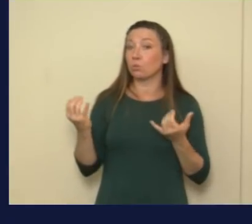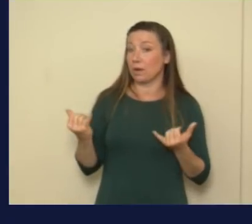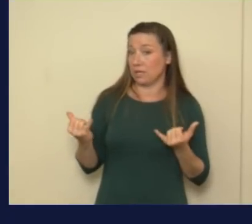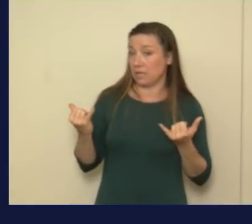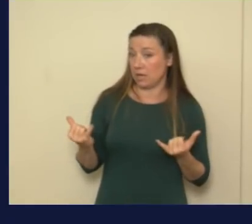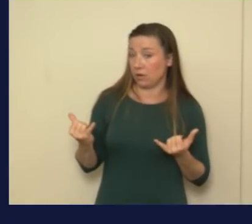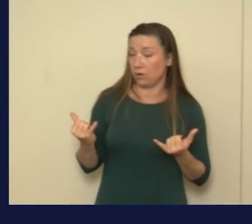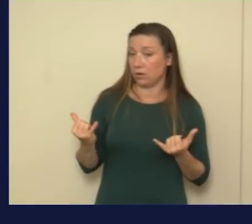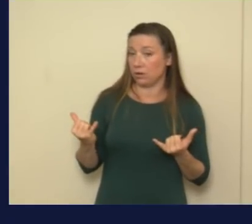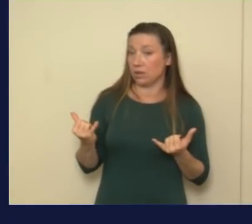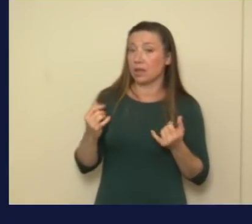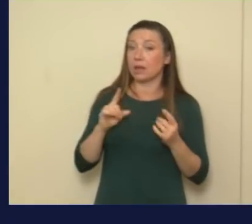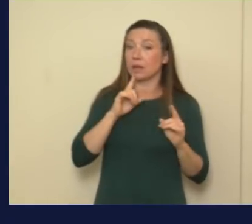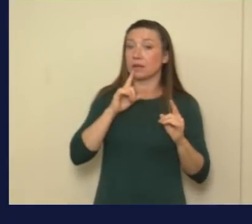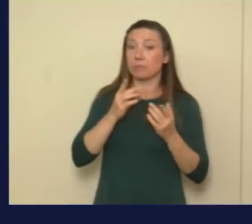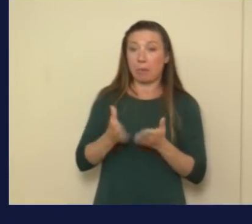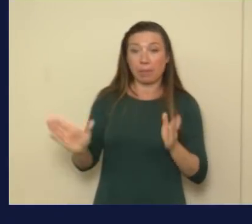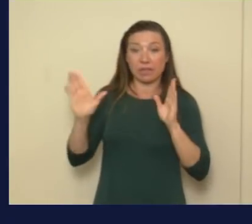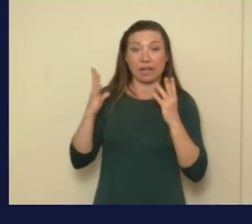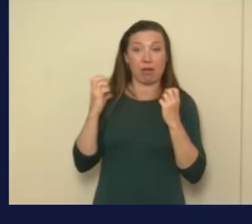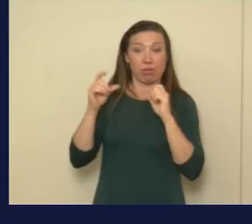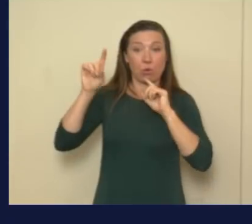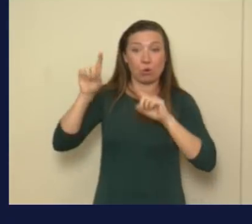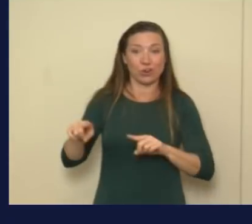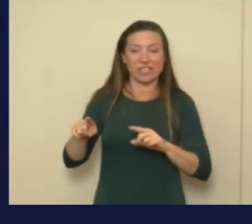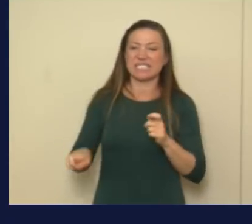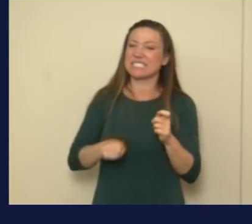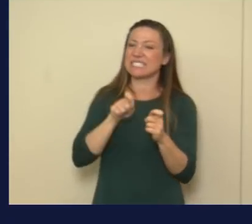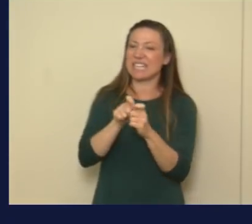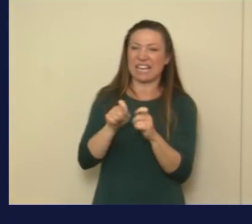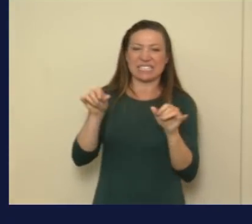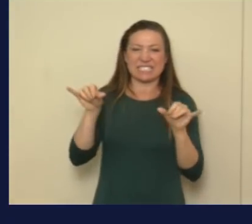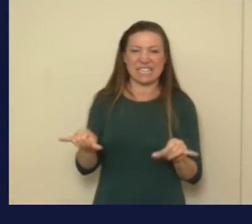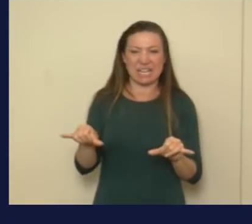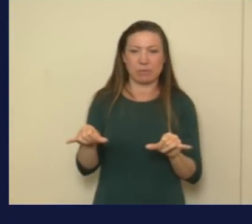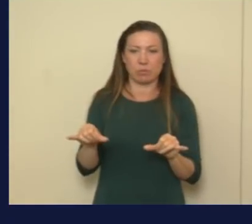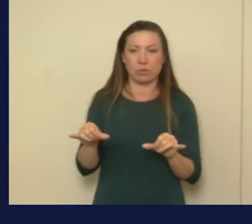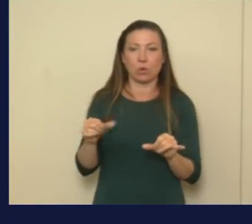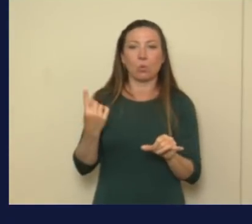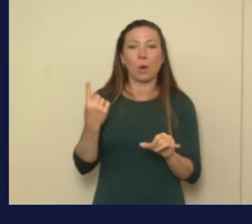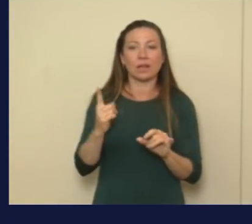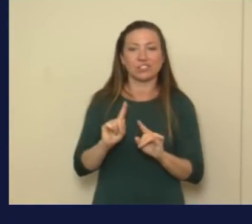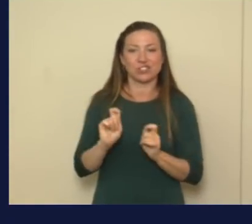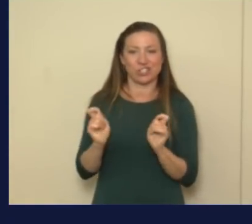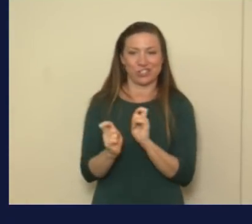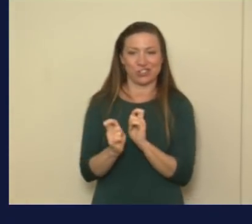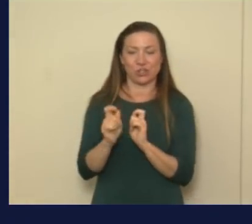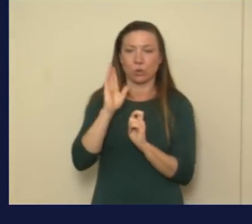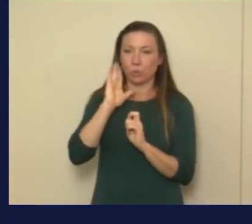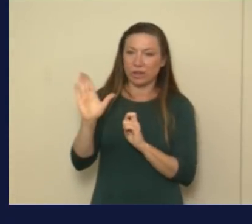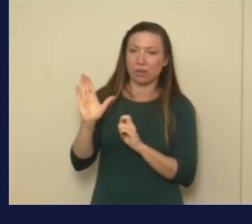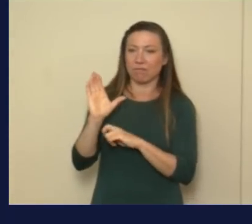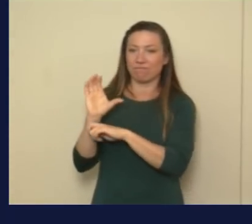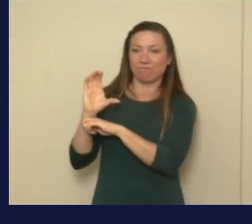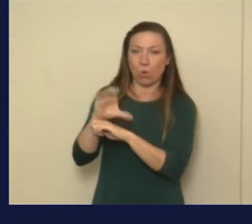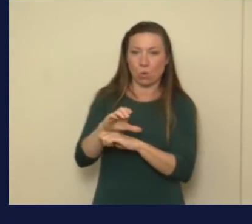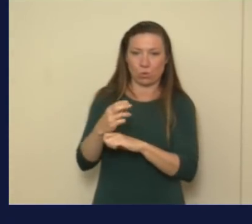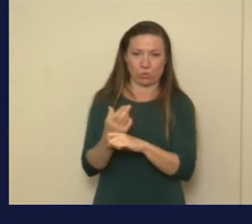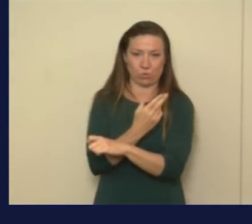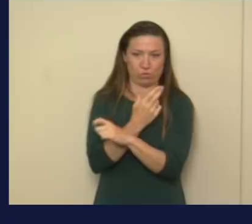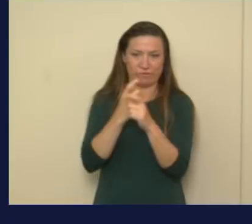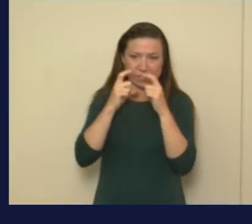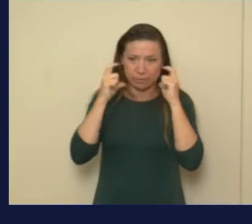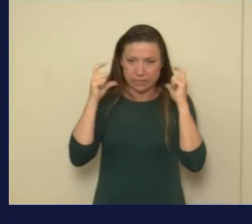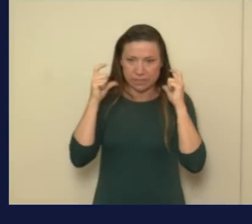the public health order is exactly as it was, except we're going to enforce face masks. And we are going to do that, businesses and